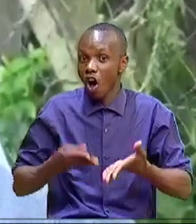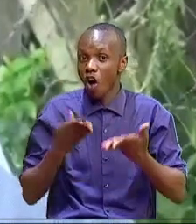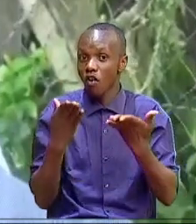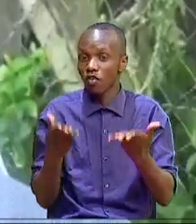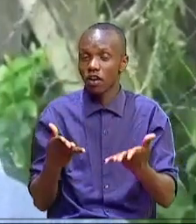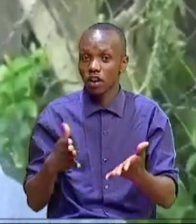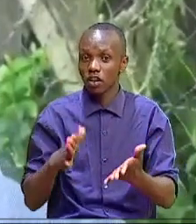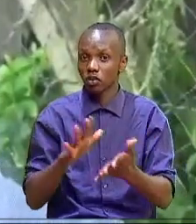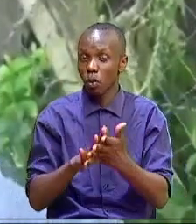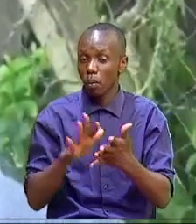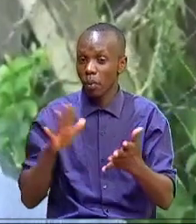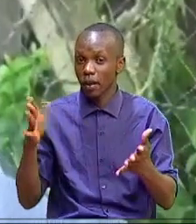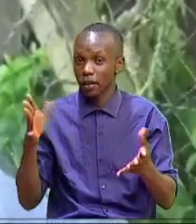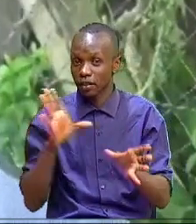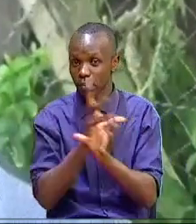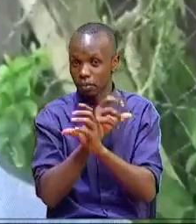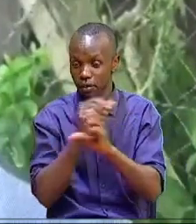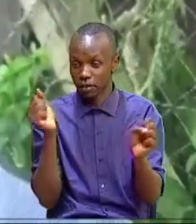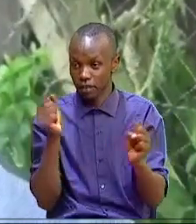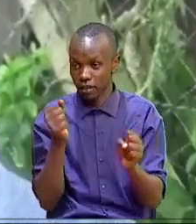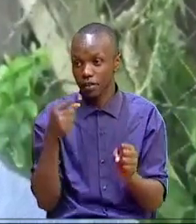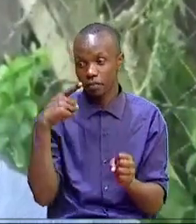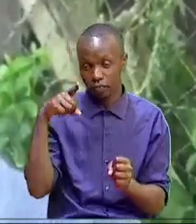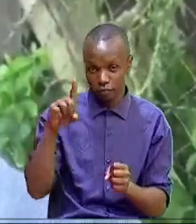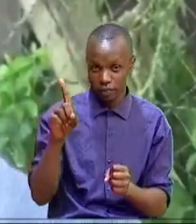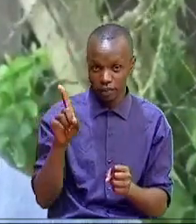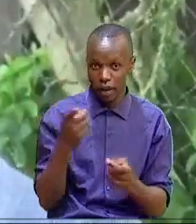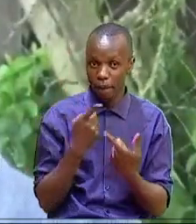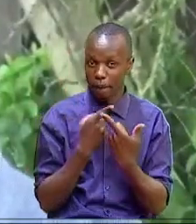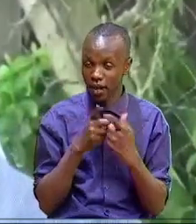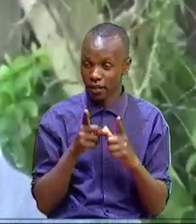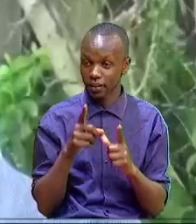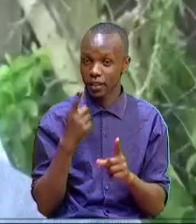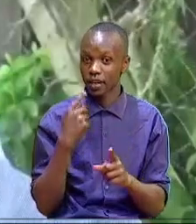nifanye hivyo. Sasa wameniambia